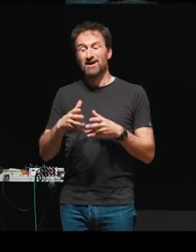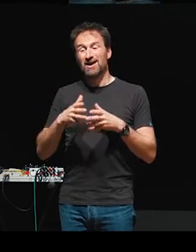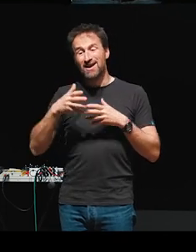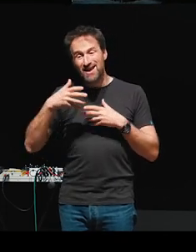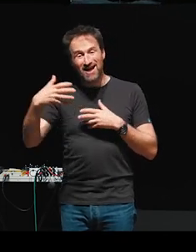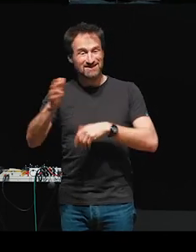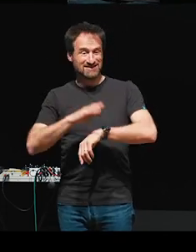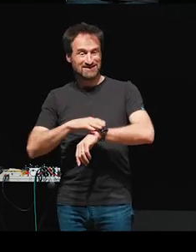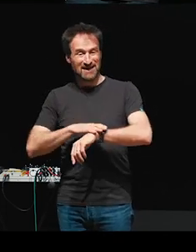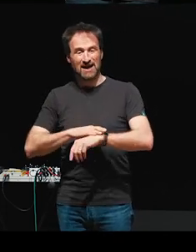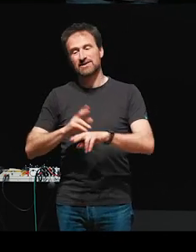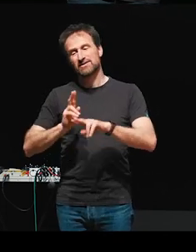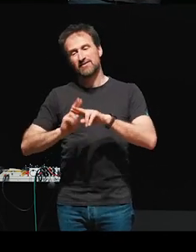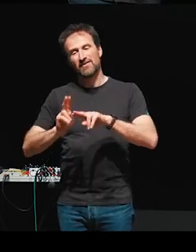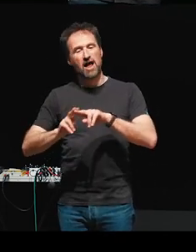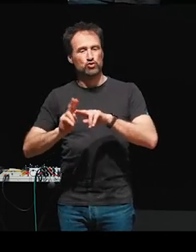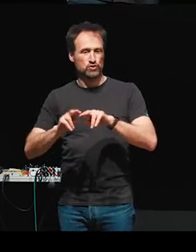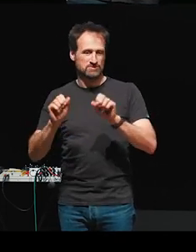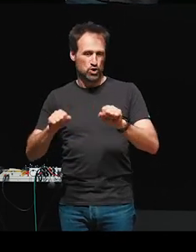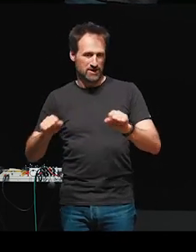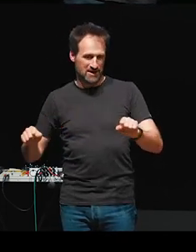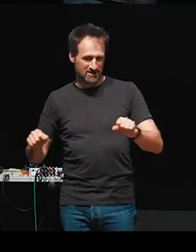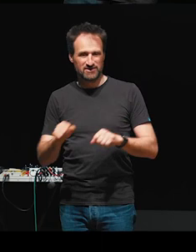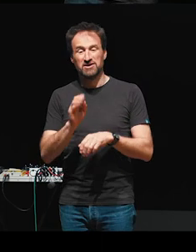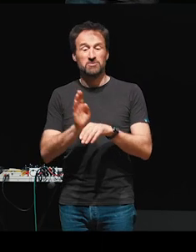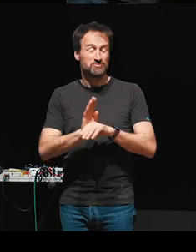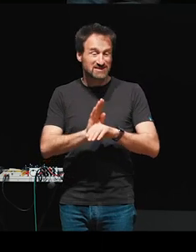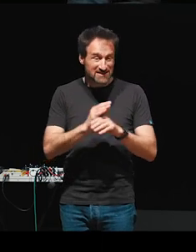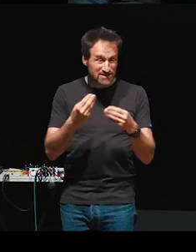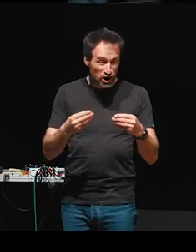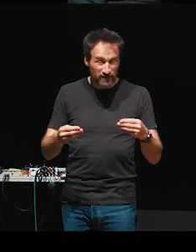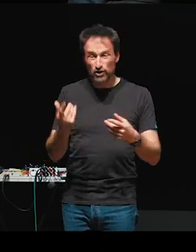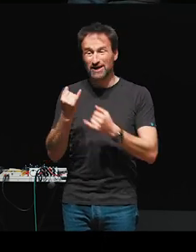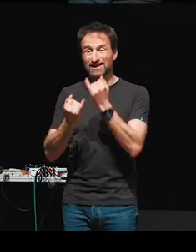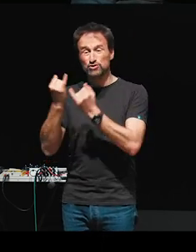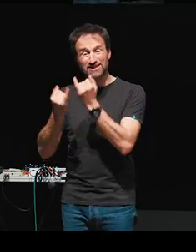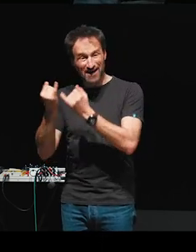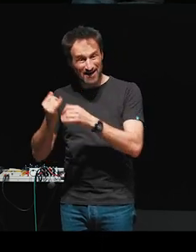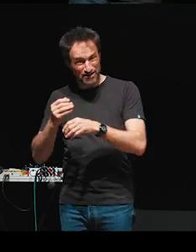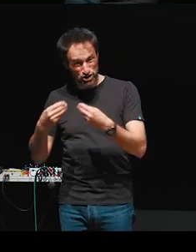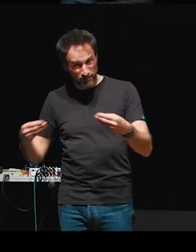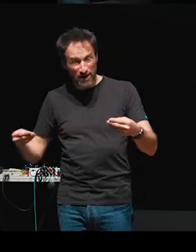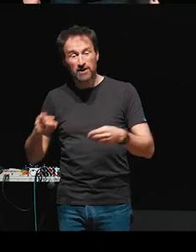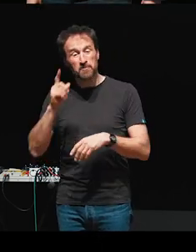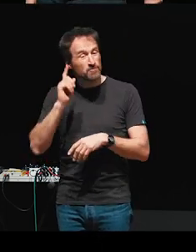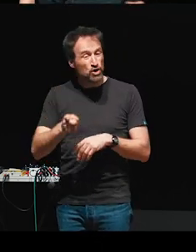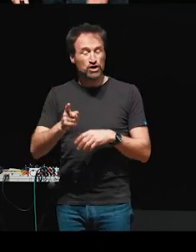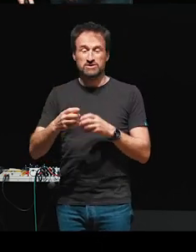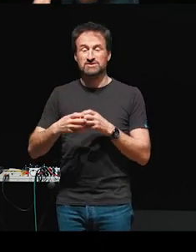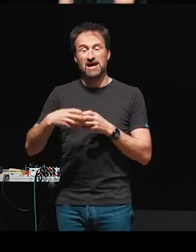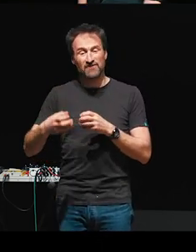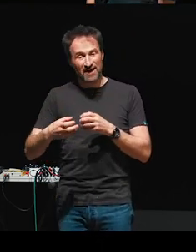maintainability. A typical business software, or also industrial software, has to be extended